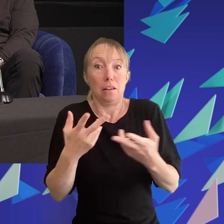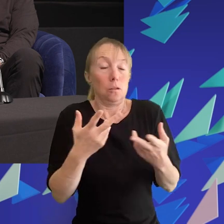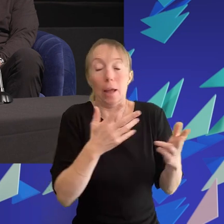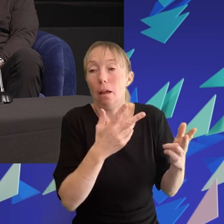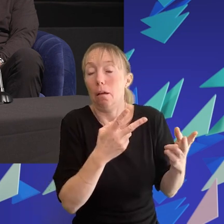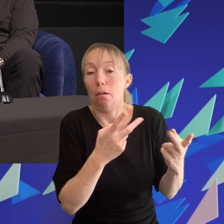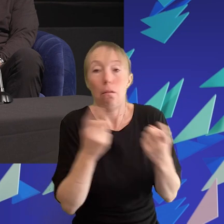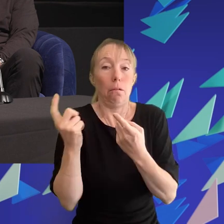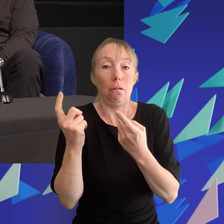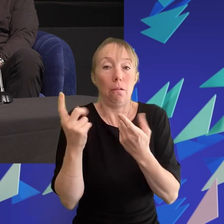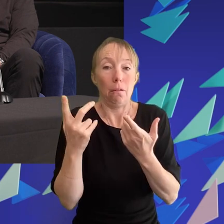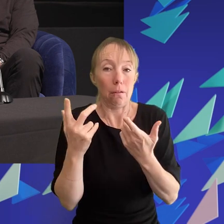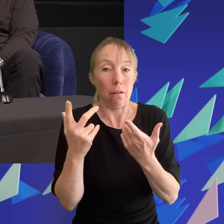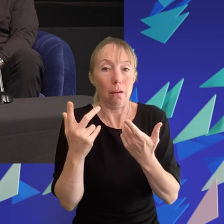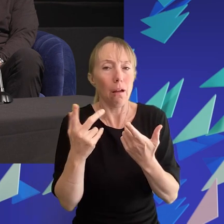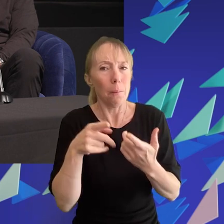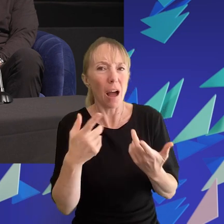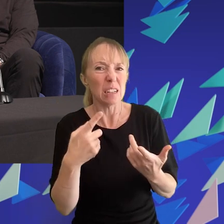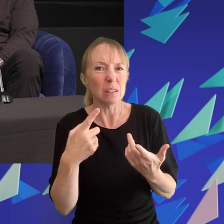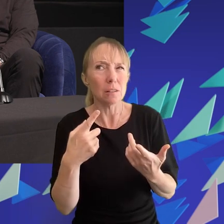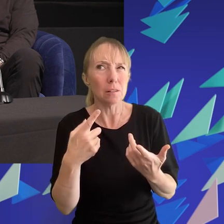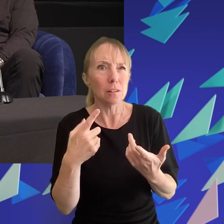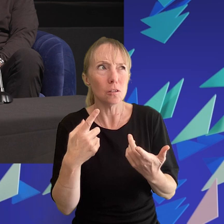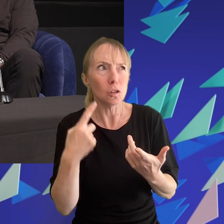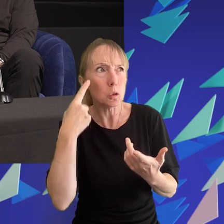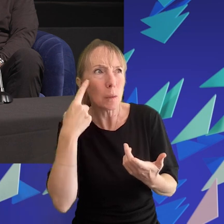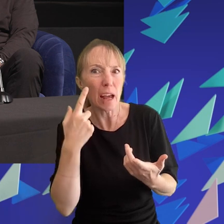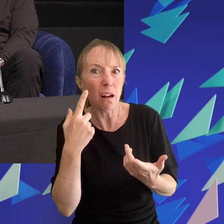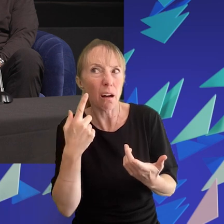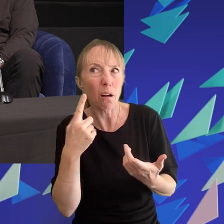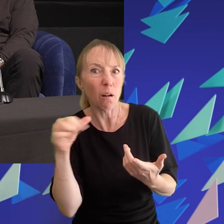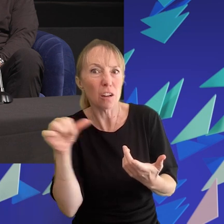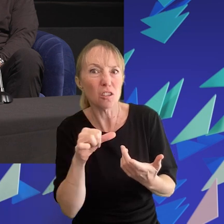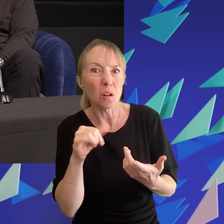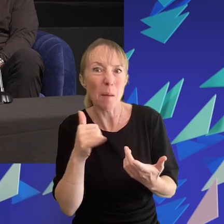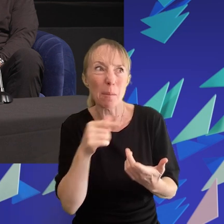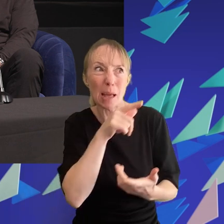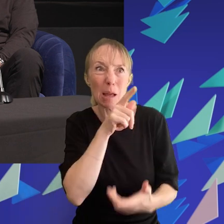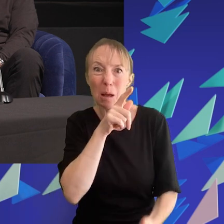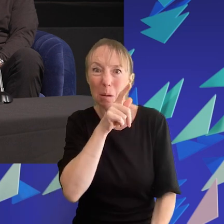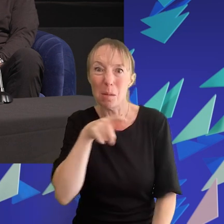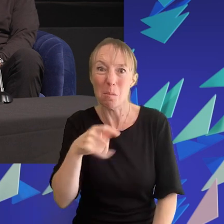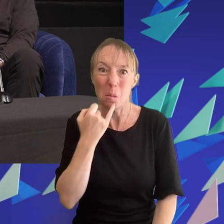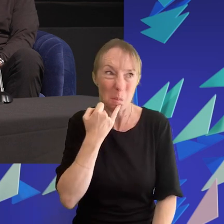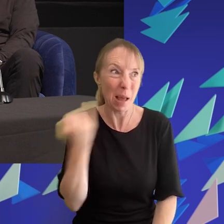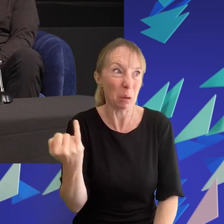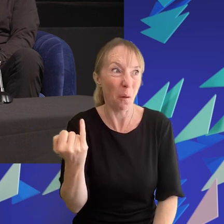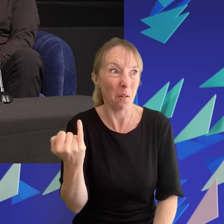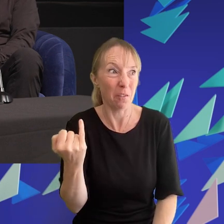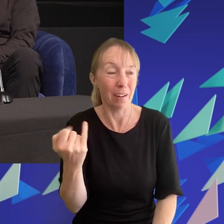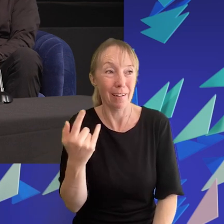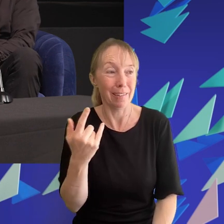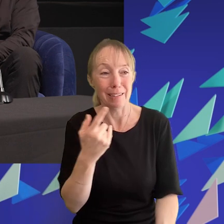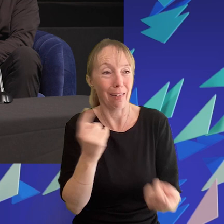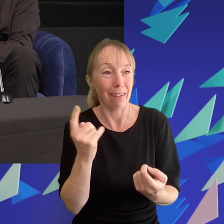sequence. Did you ever have a second thought with that, thinking, wow, this might piss people off?